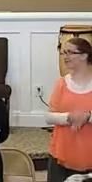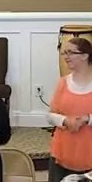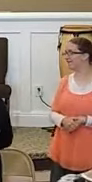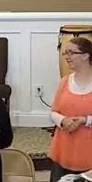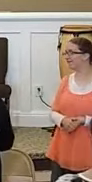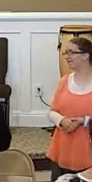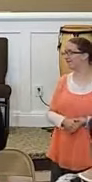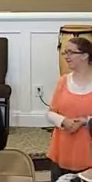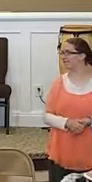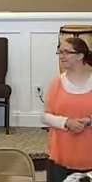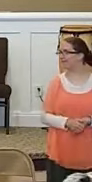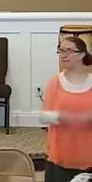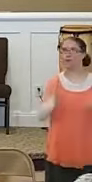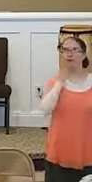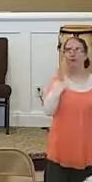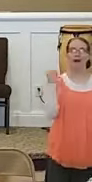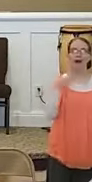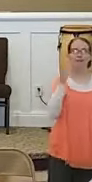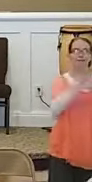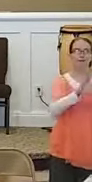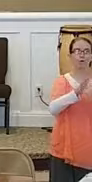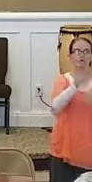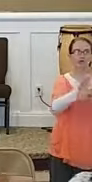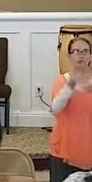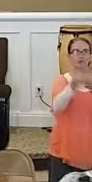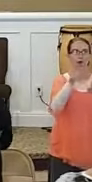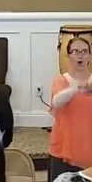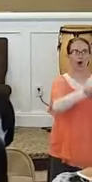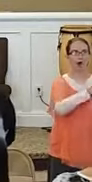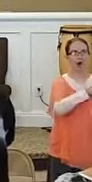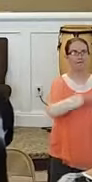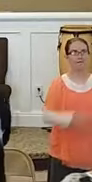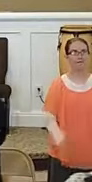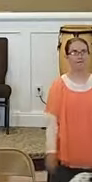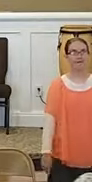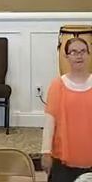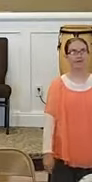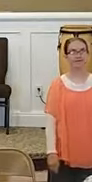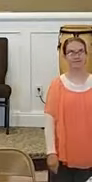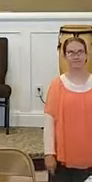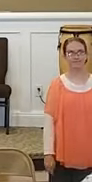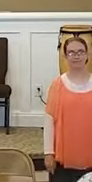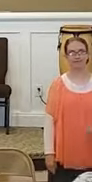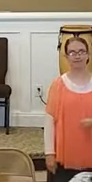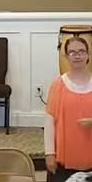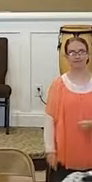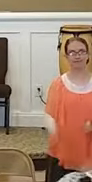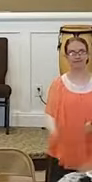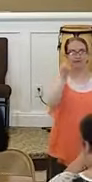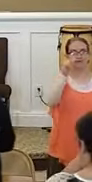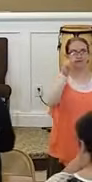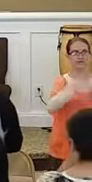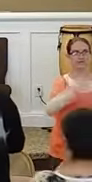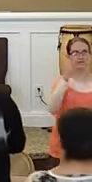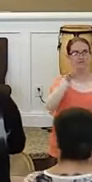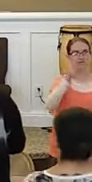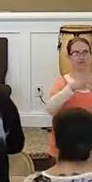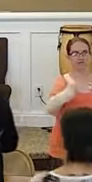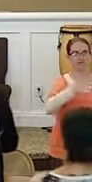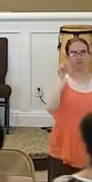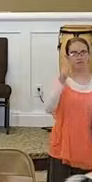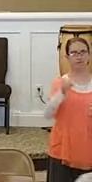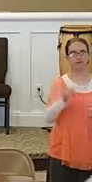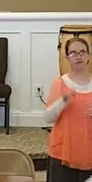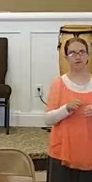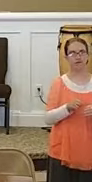Hallelujah. Amen. We're going to have a full house before long. Amen. Hallelujah. Acts chapter 4, beginning with verse 1. And as